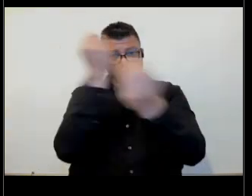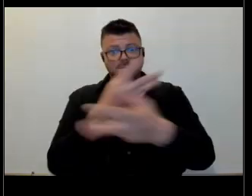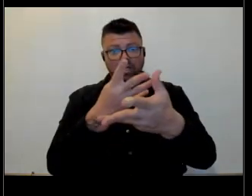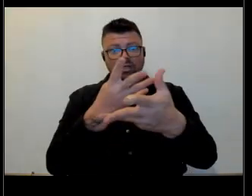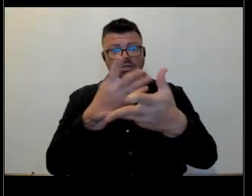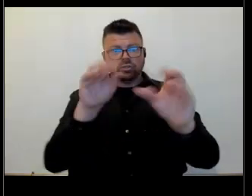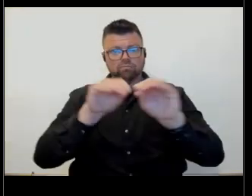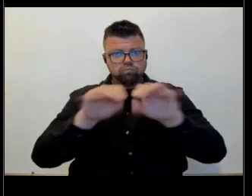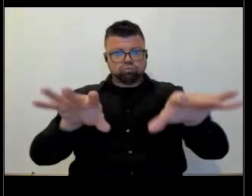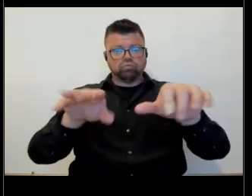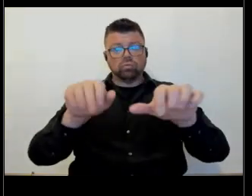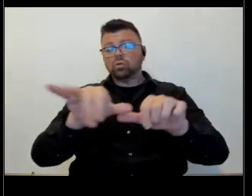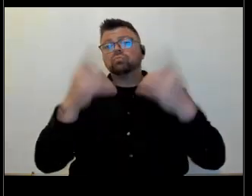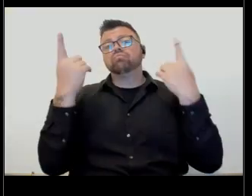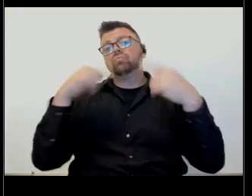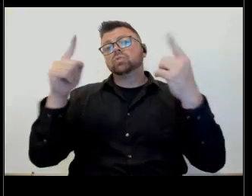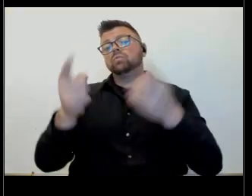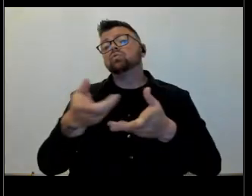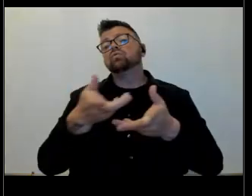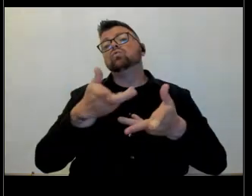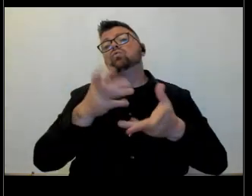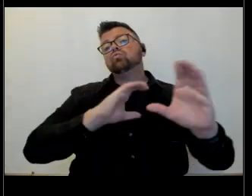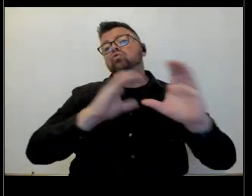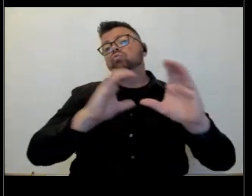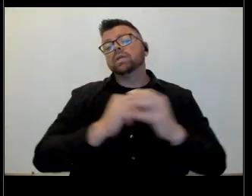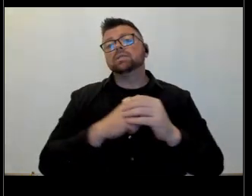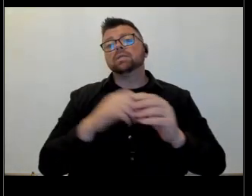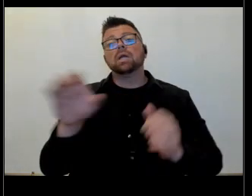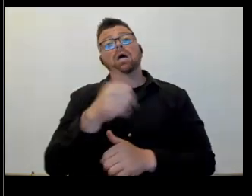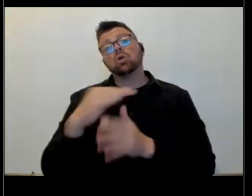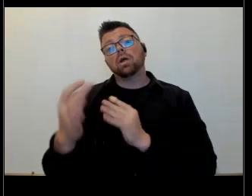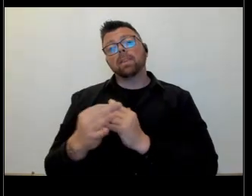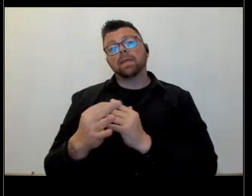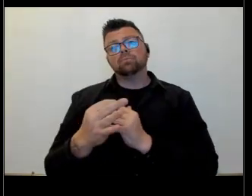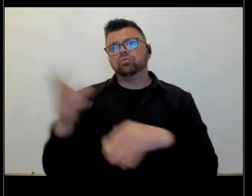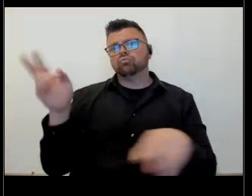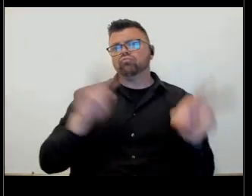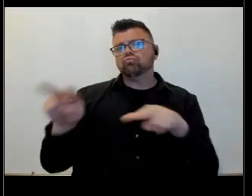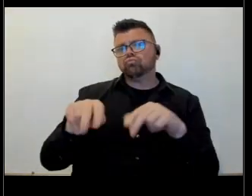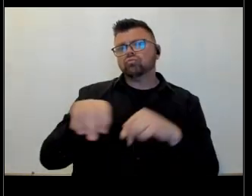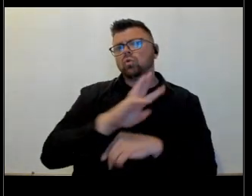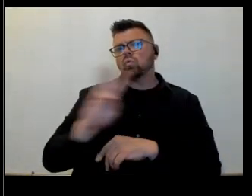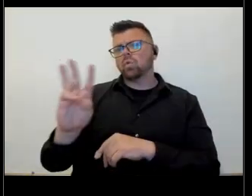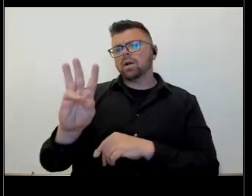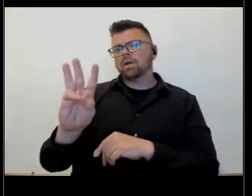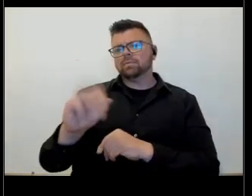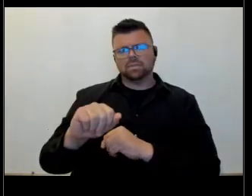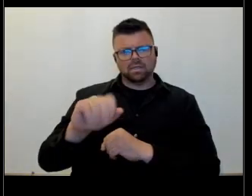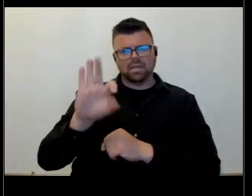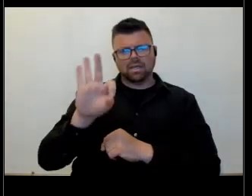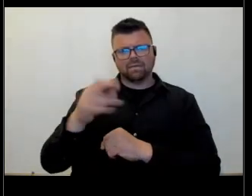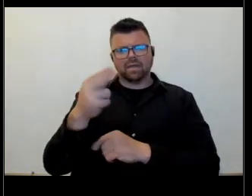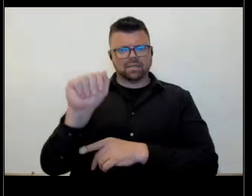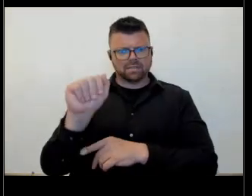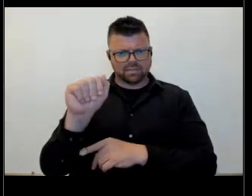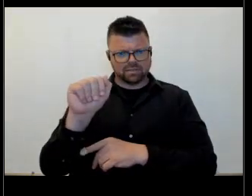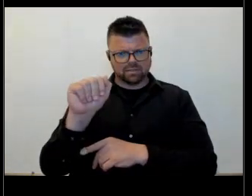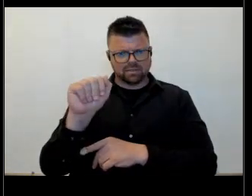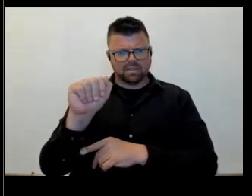effective communication. Another alternative is to look at the website for Fair Housing Accessibility